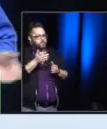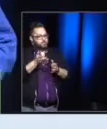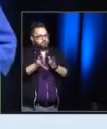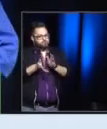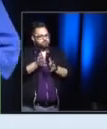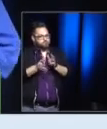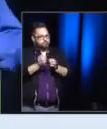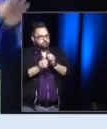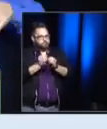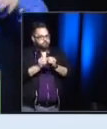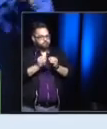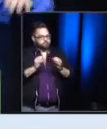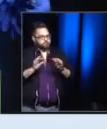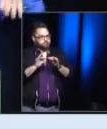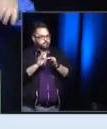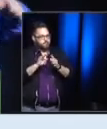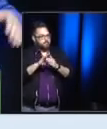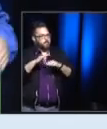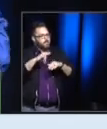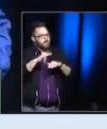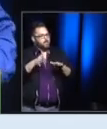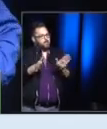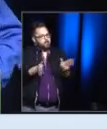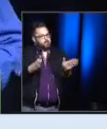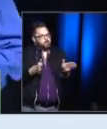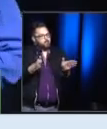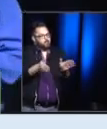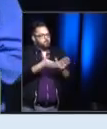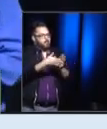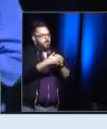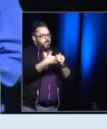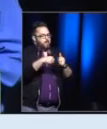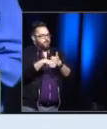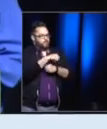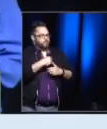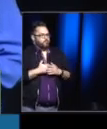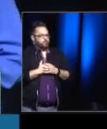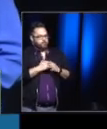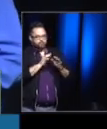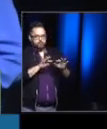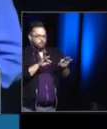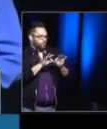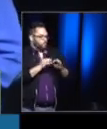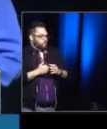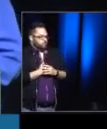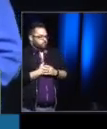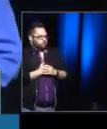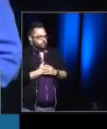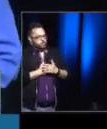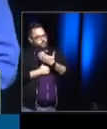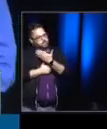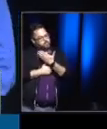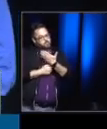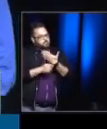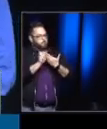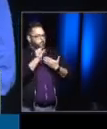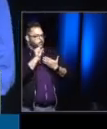after a disagreement by petting each other with their flippers. It's very important. Here's a bit of